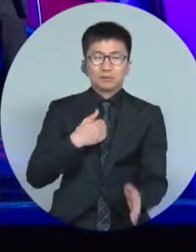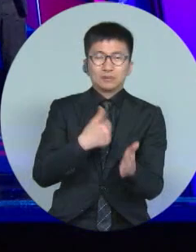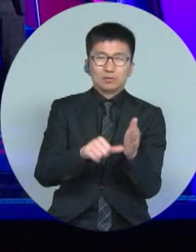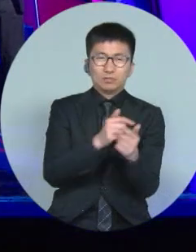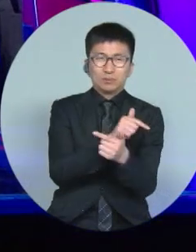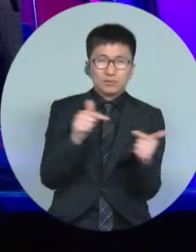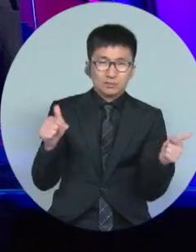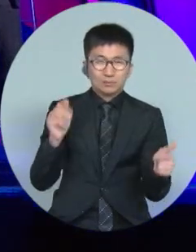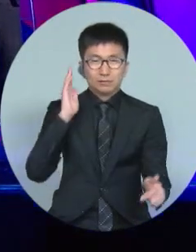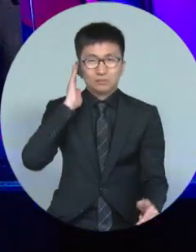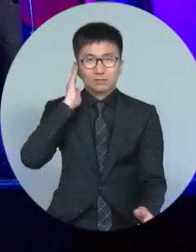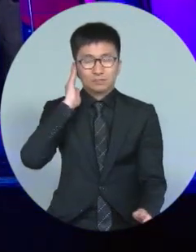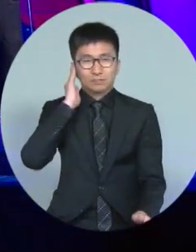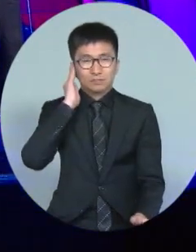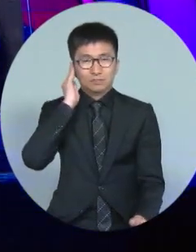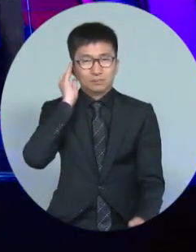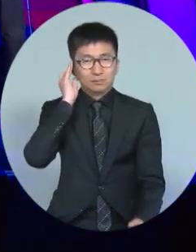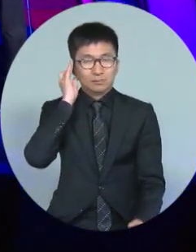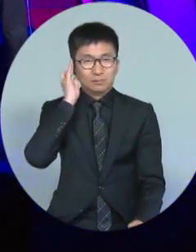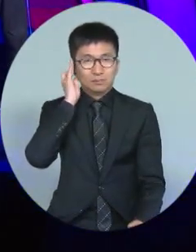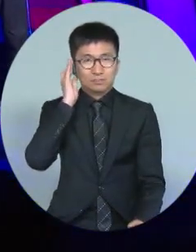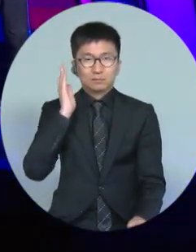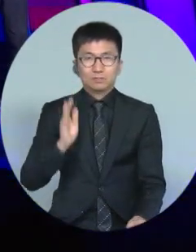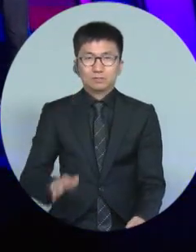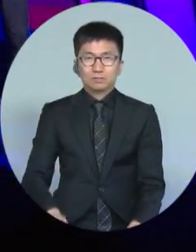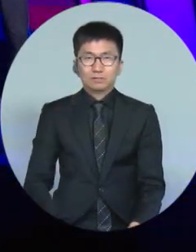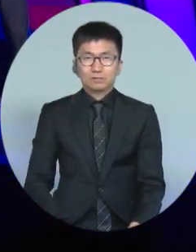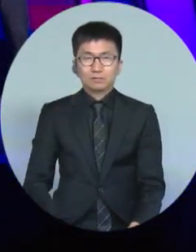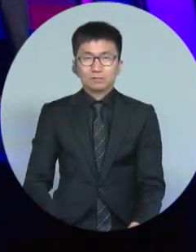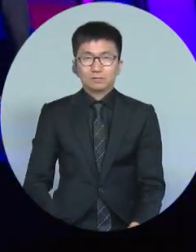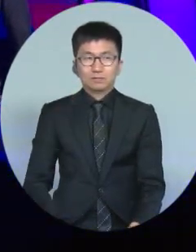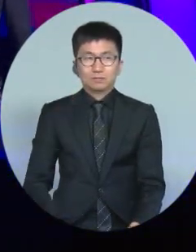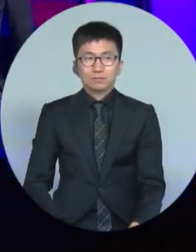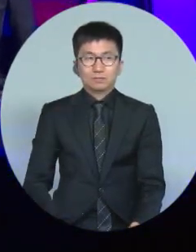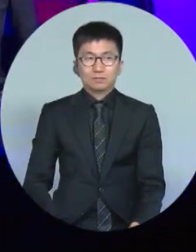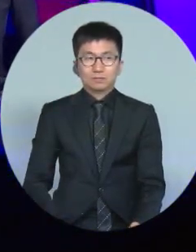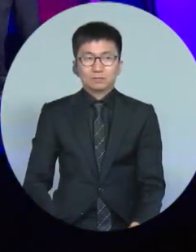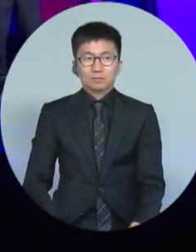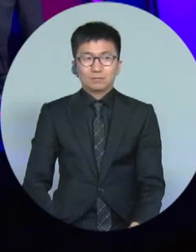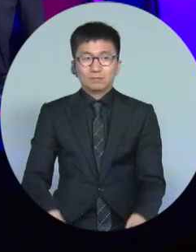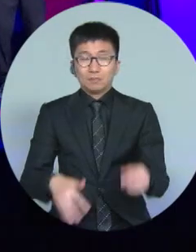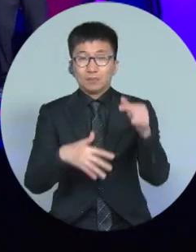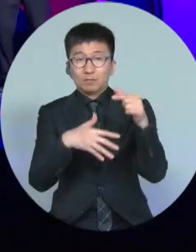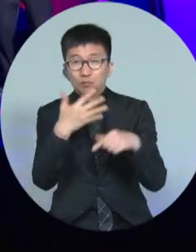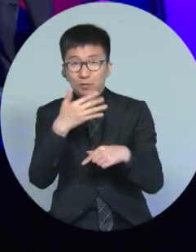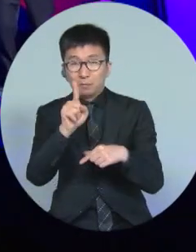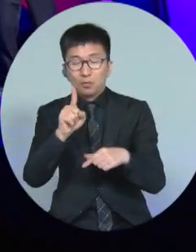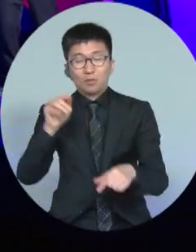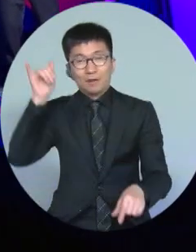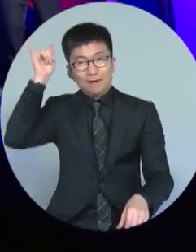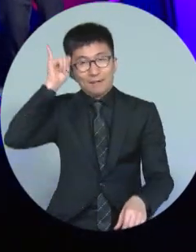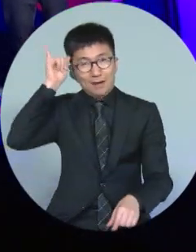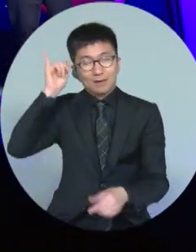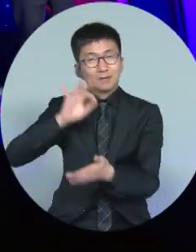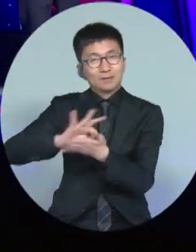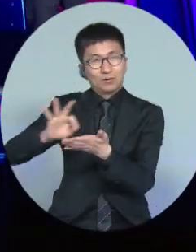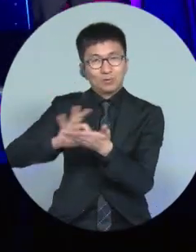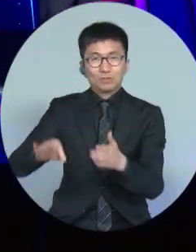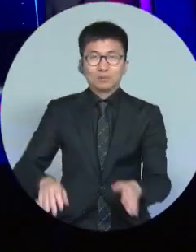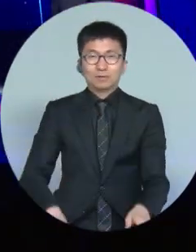More sinisterly, the use of algorithms and AI is helping to develop the panopticon